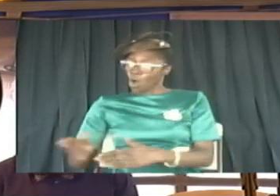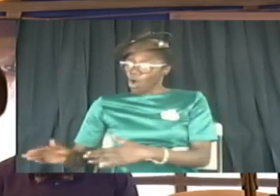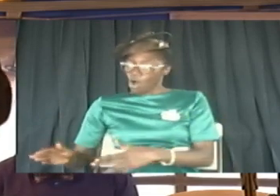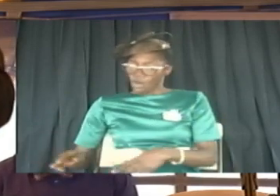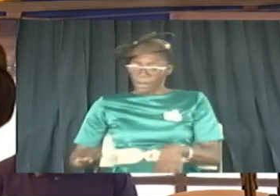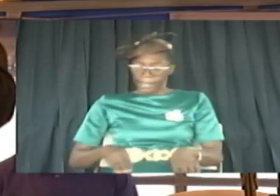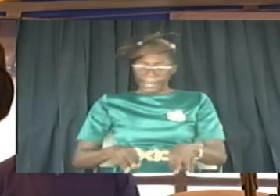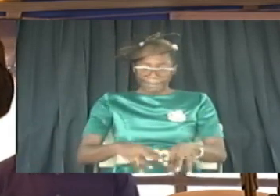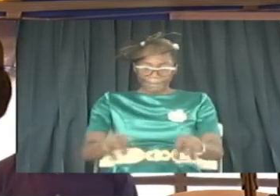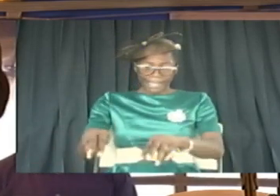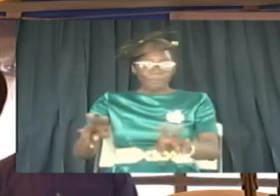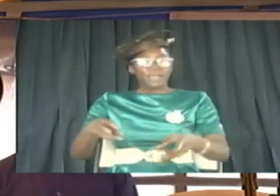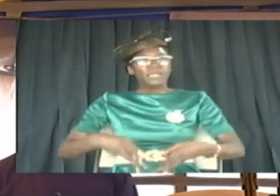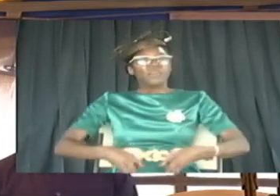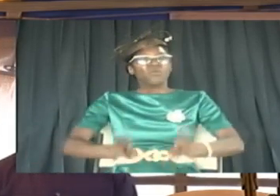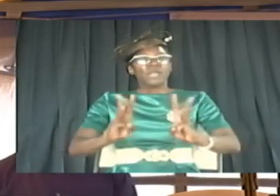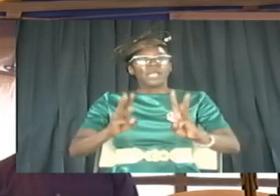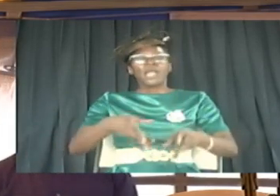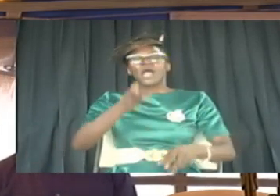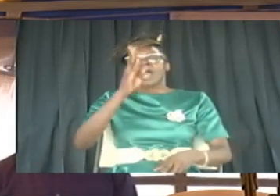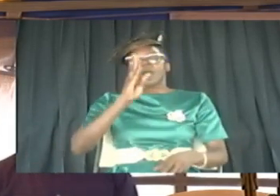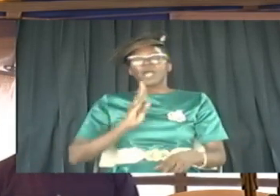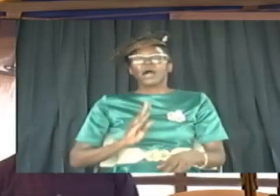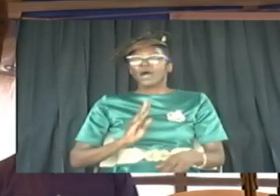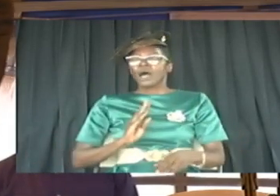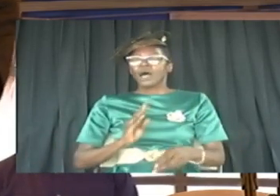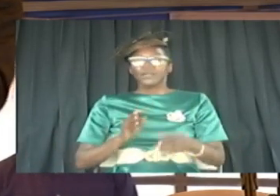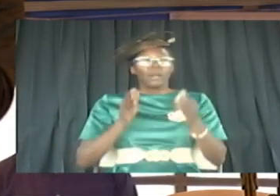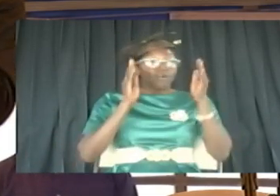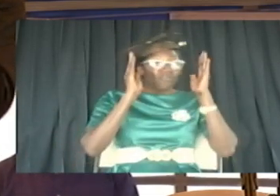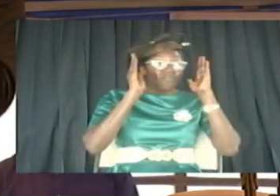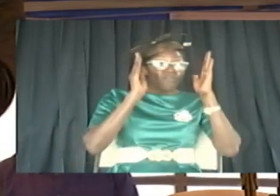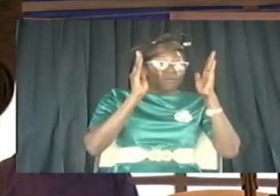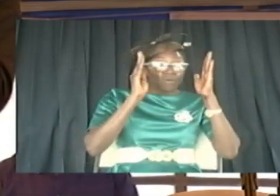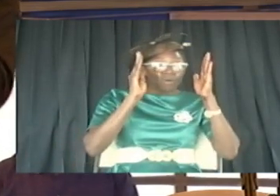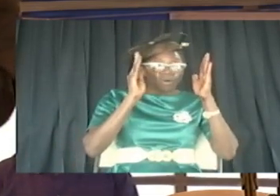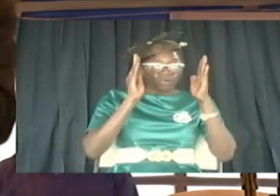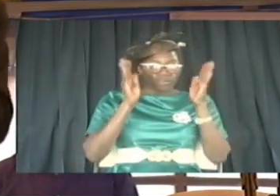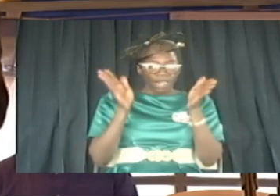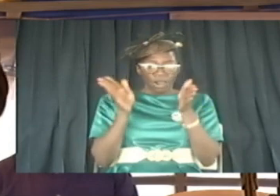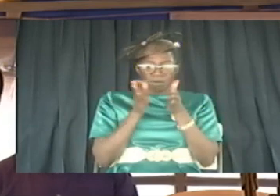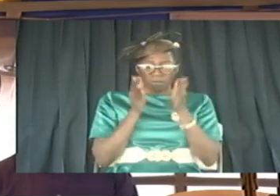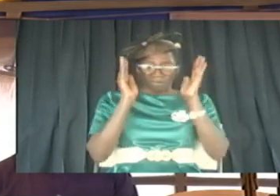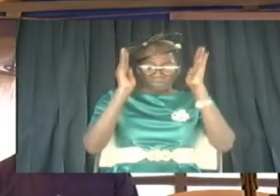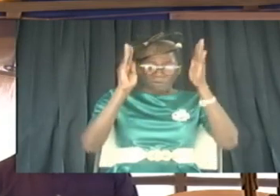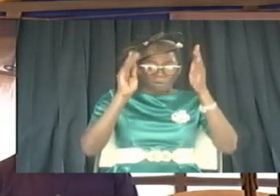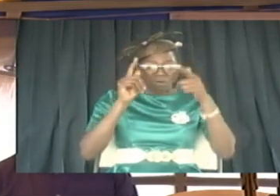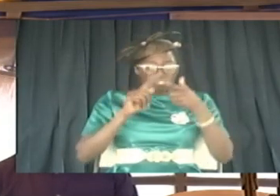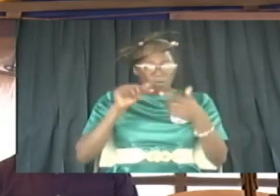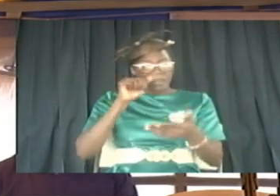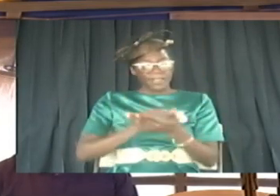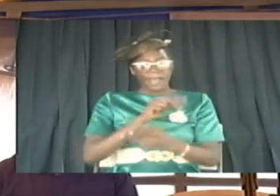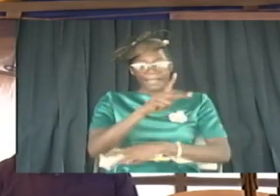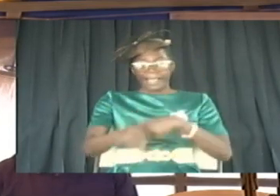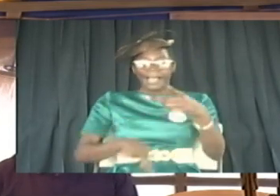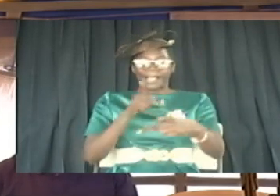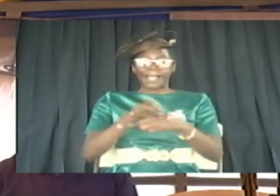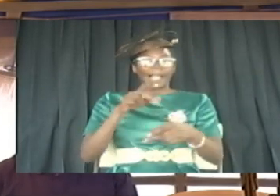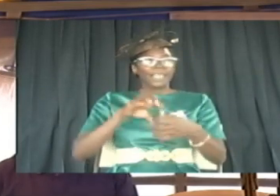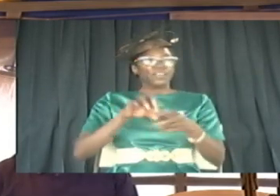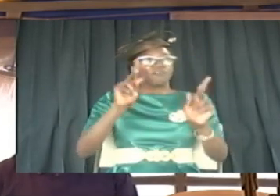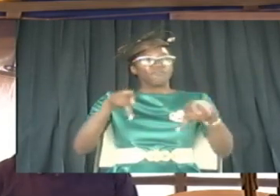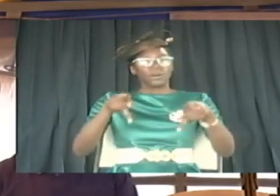takes very keen and pays very close attention to that kind of individual.